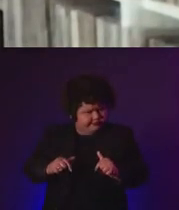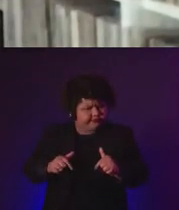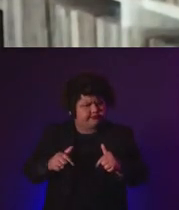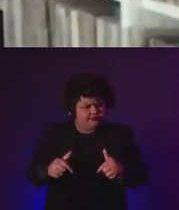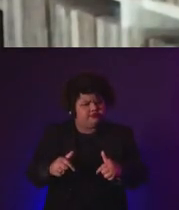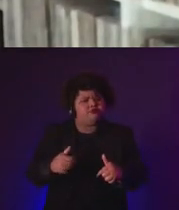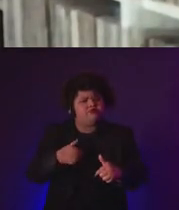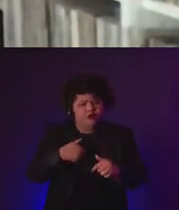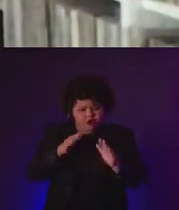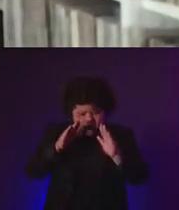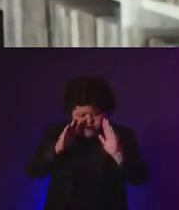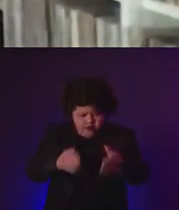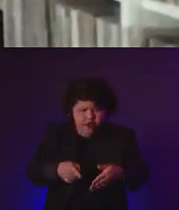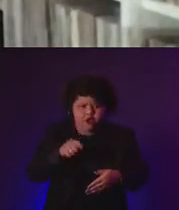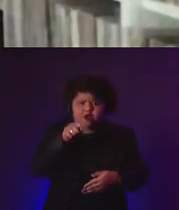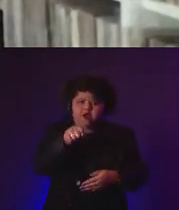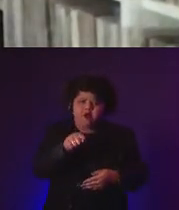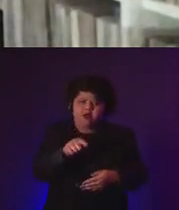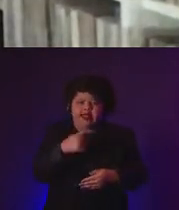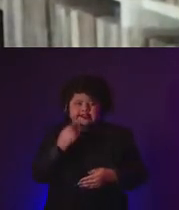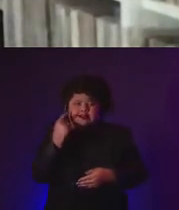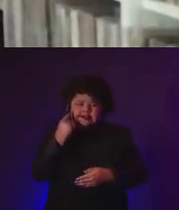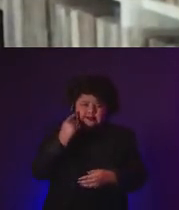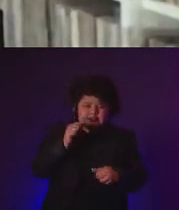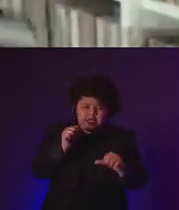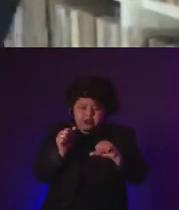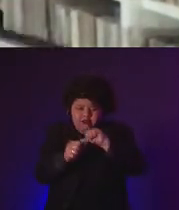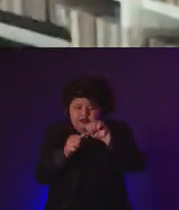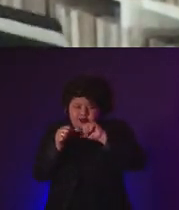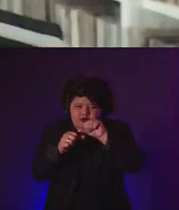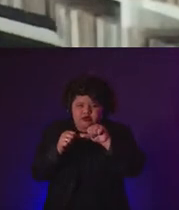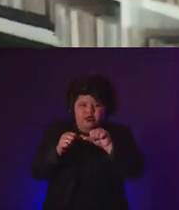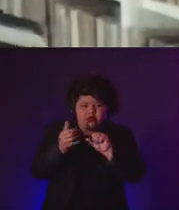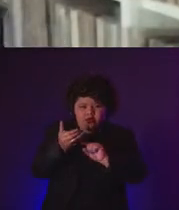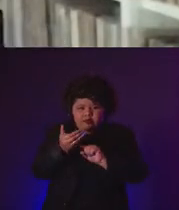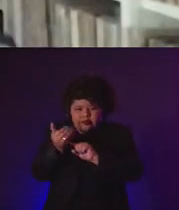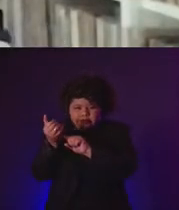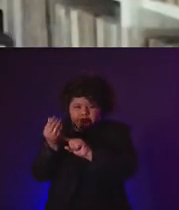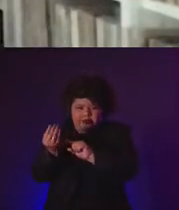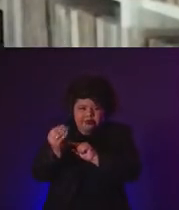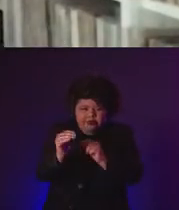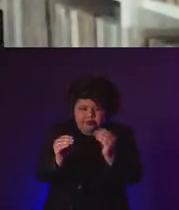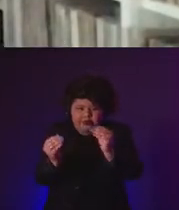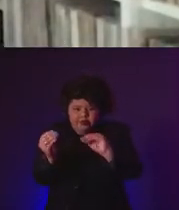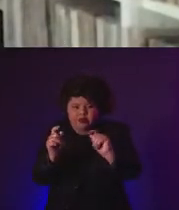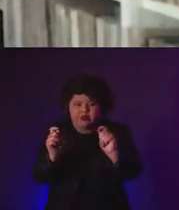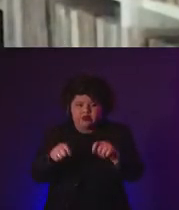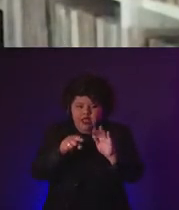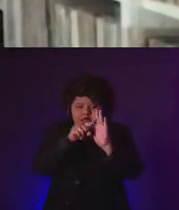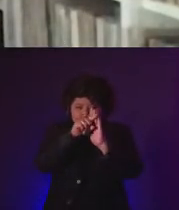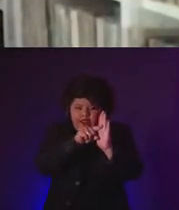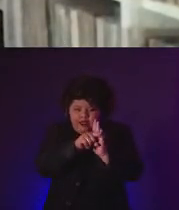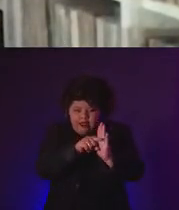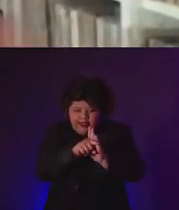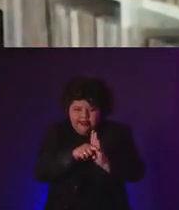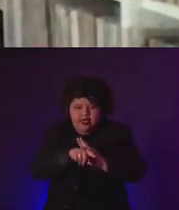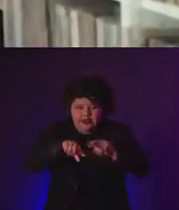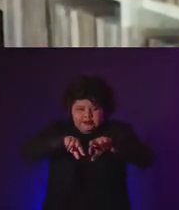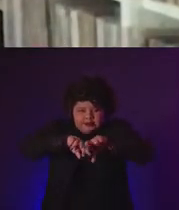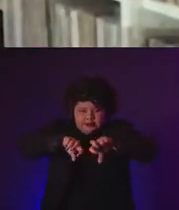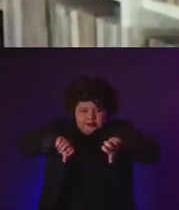sophisticated approach using some stats software that could perform a multivariate analysis of variance. And